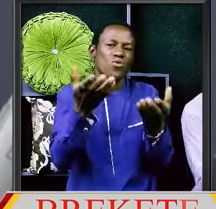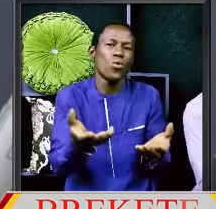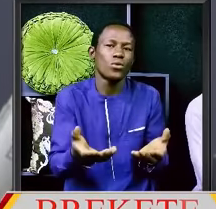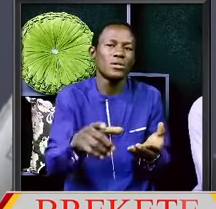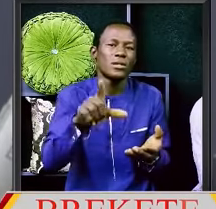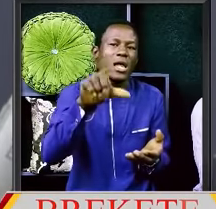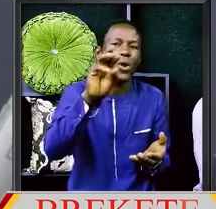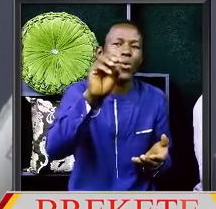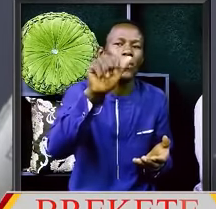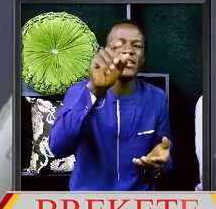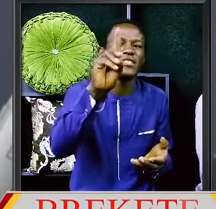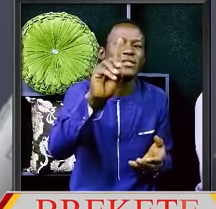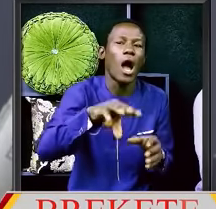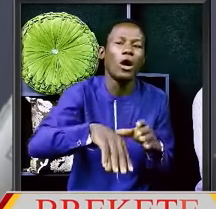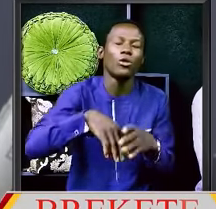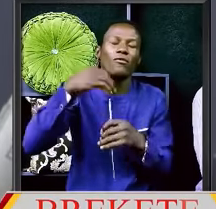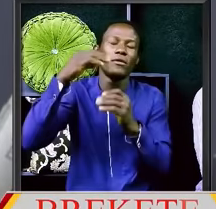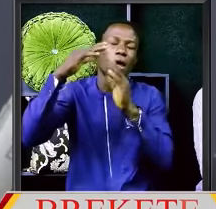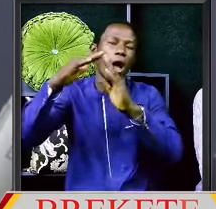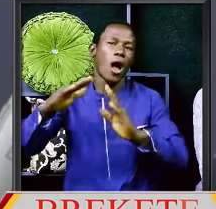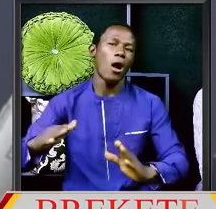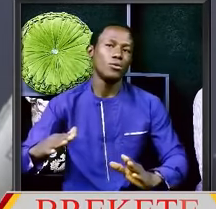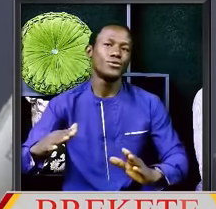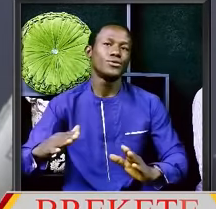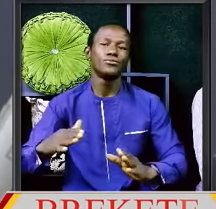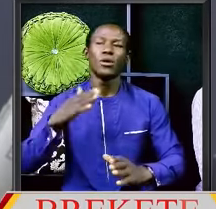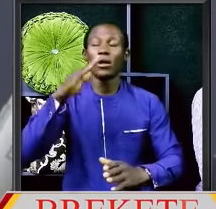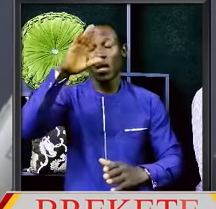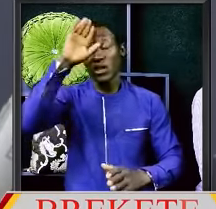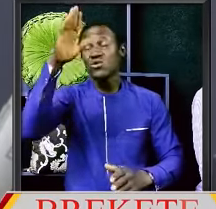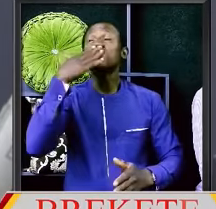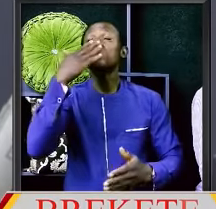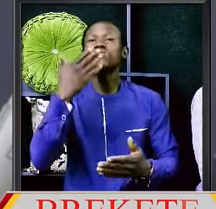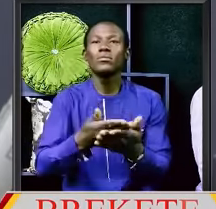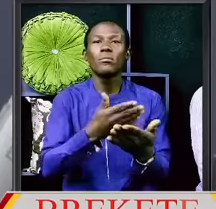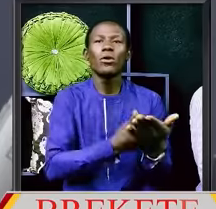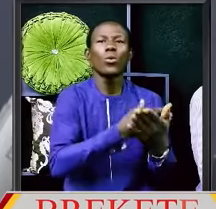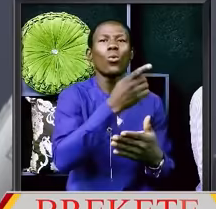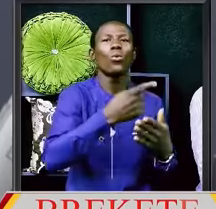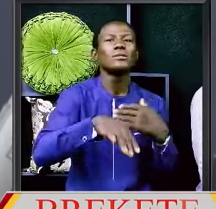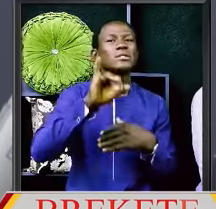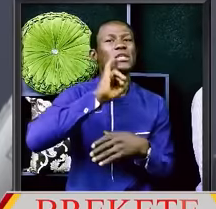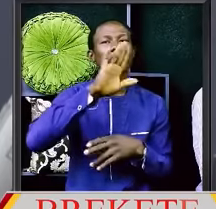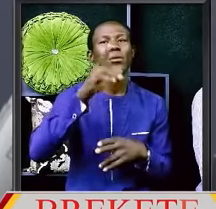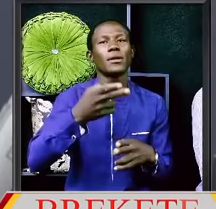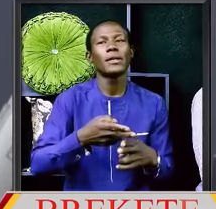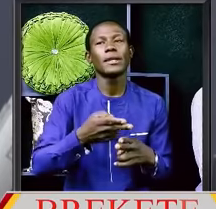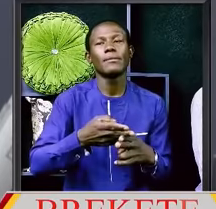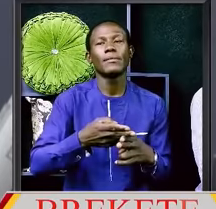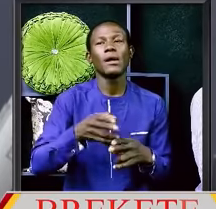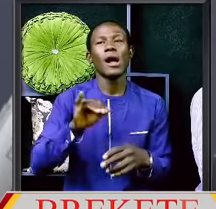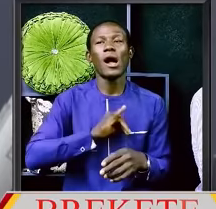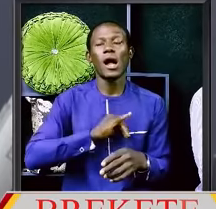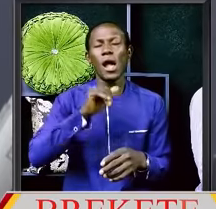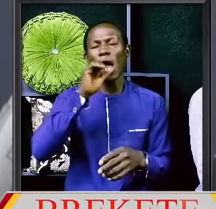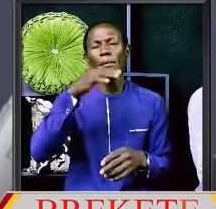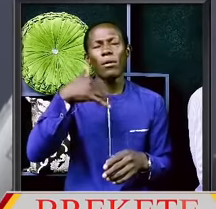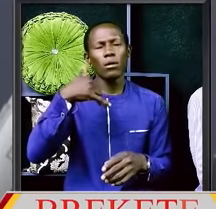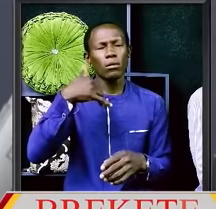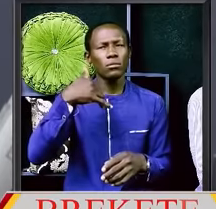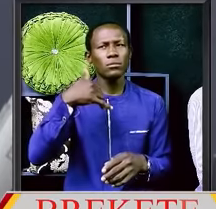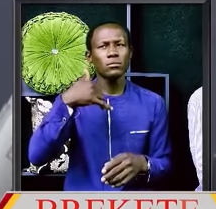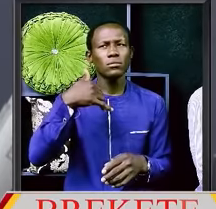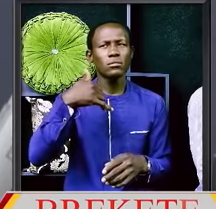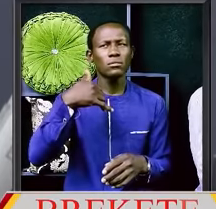good morning hello good morning yeah waiting be your name where they van off from waiting be your contributor I'm calling from Glasgow,